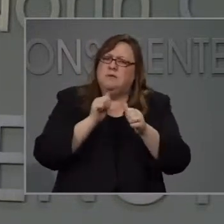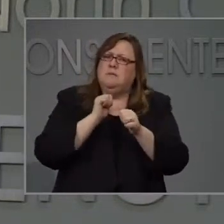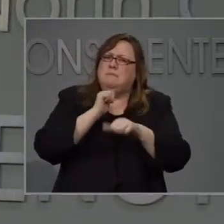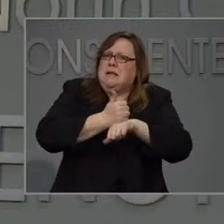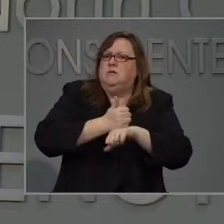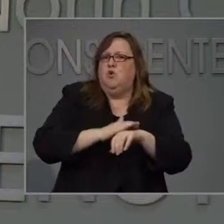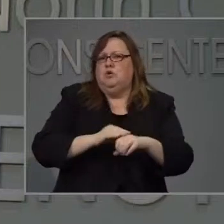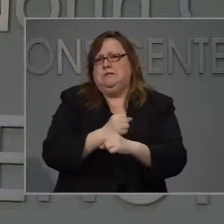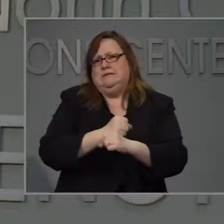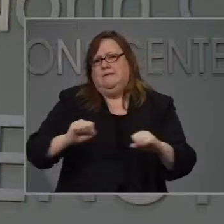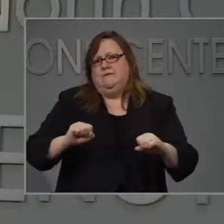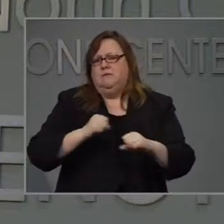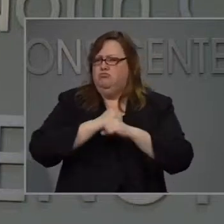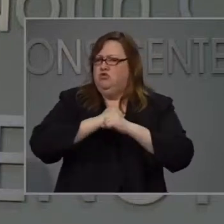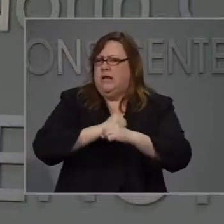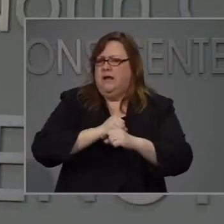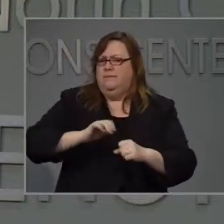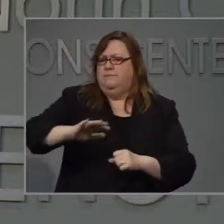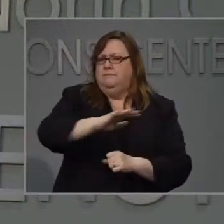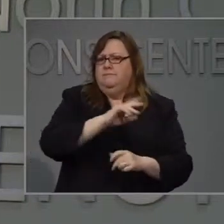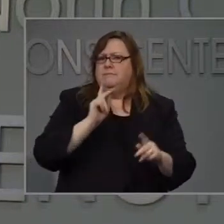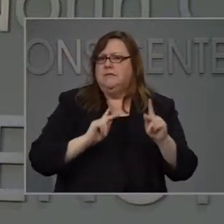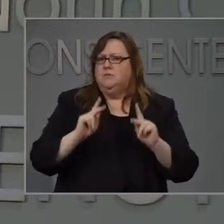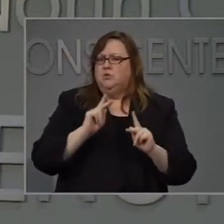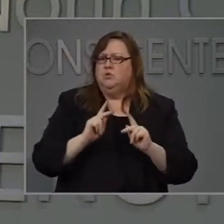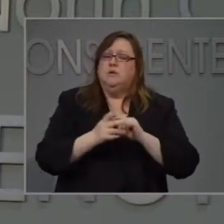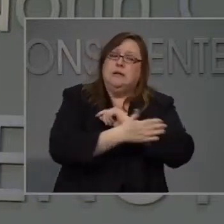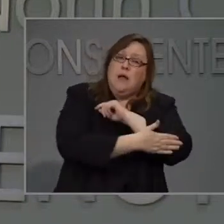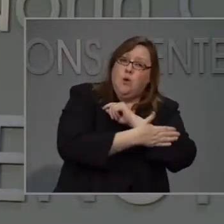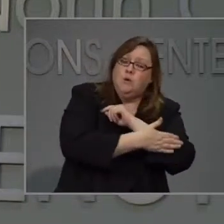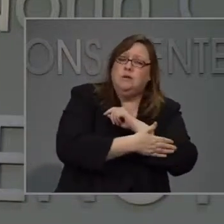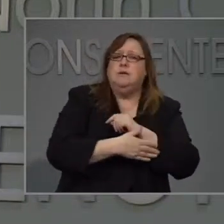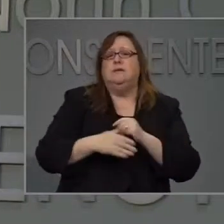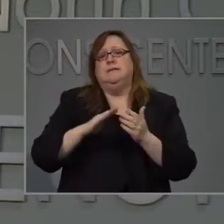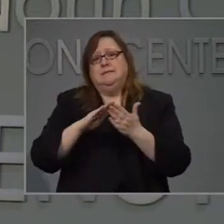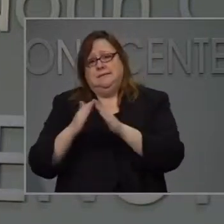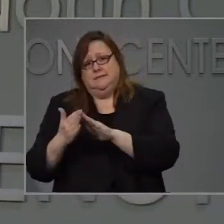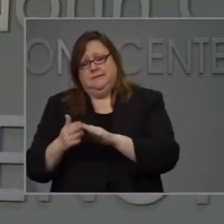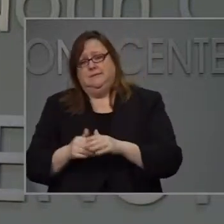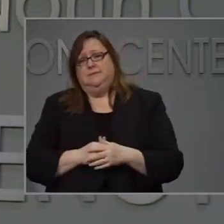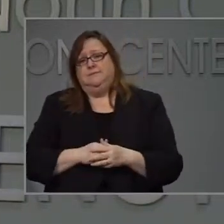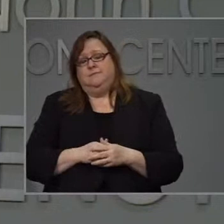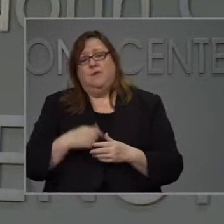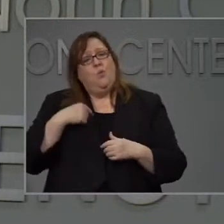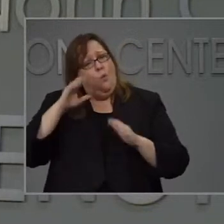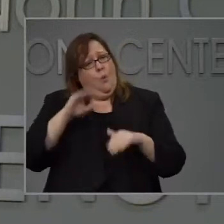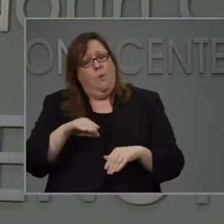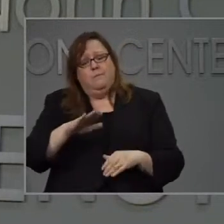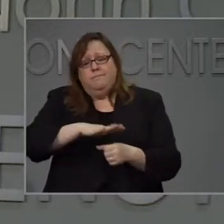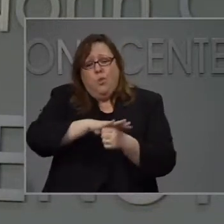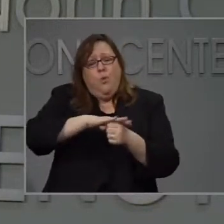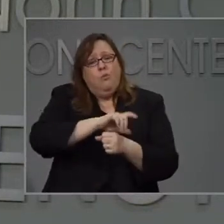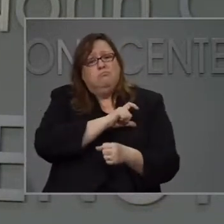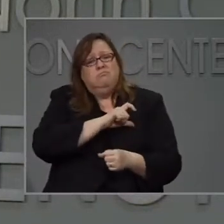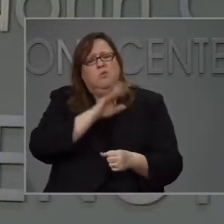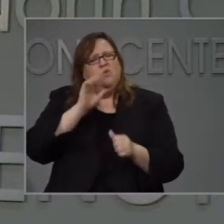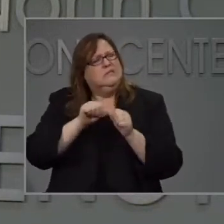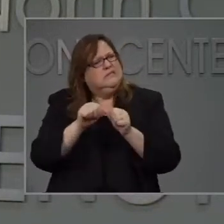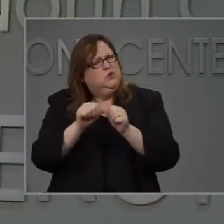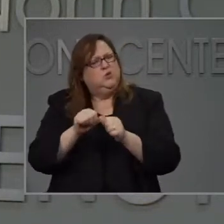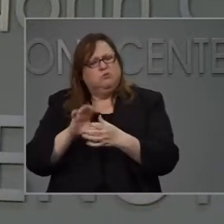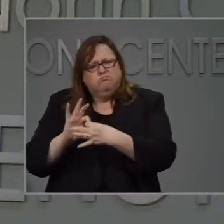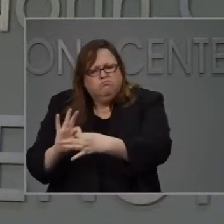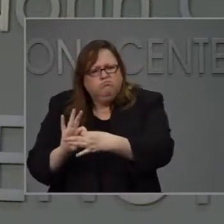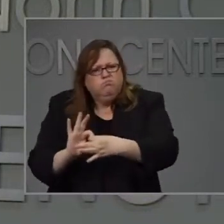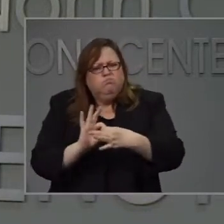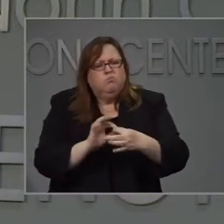and everybody in that either that city or county. So we hope local law enforcement will continue working with people and